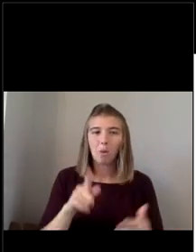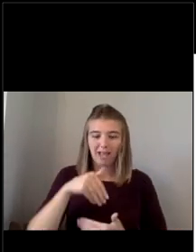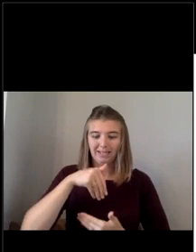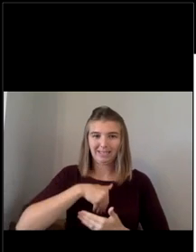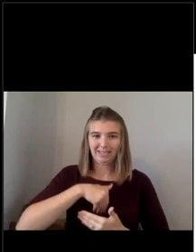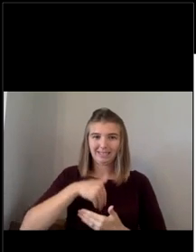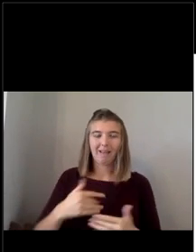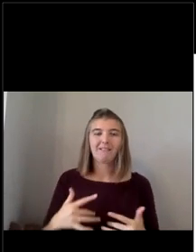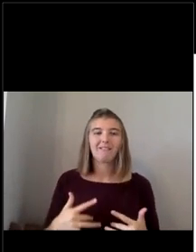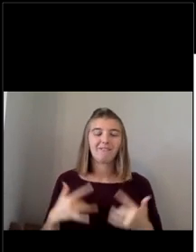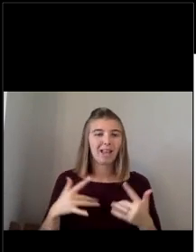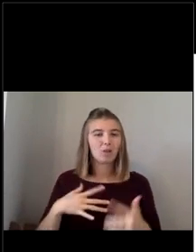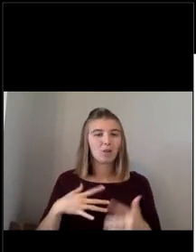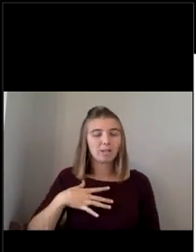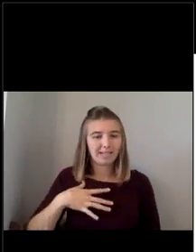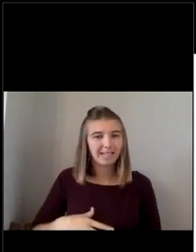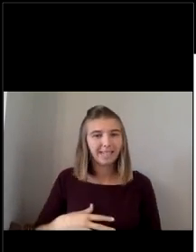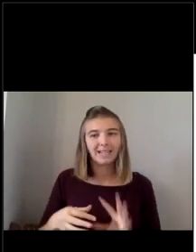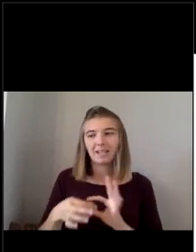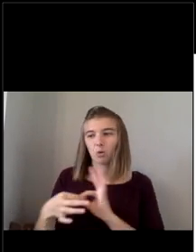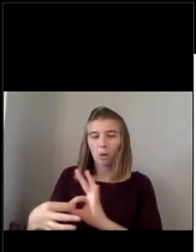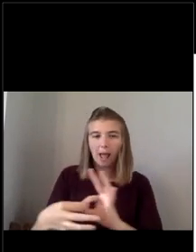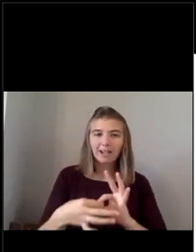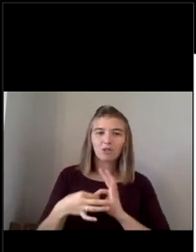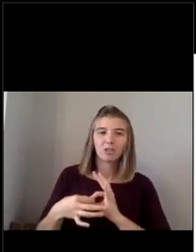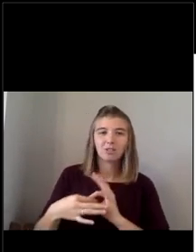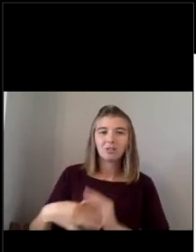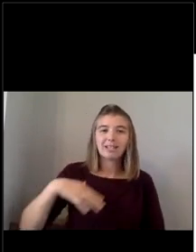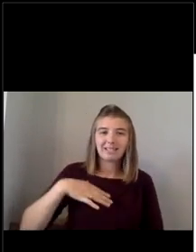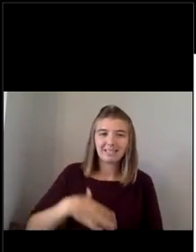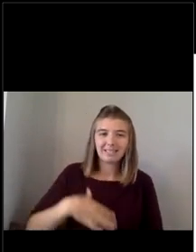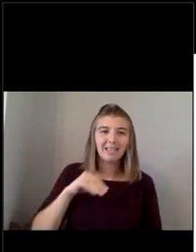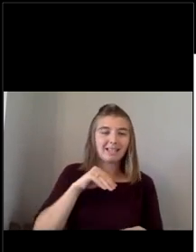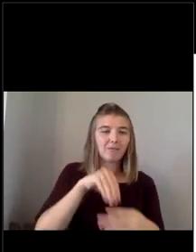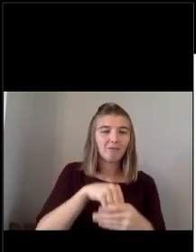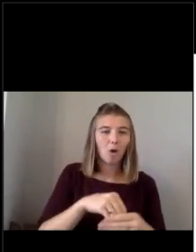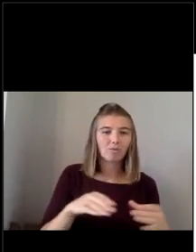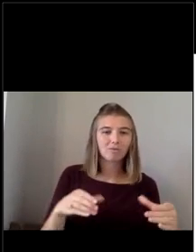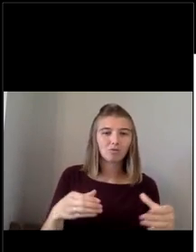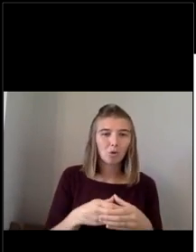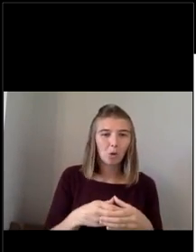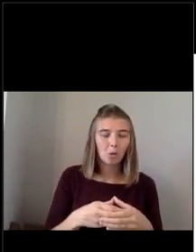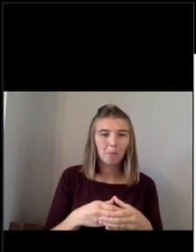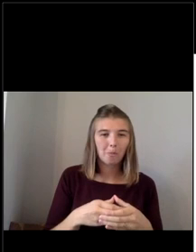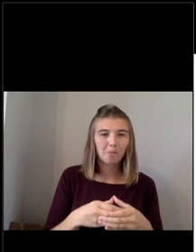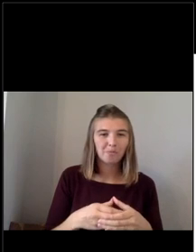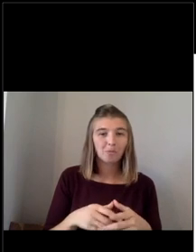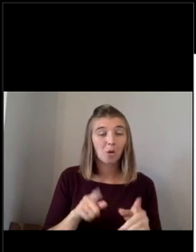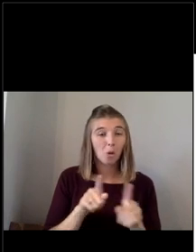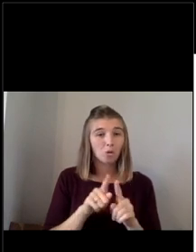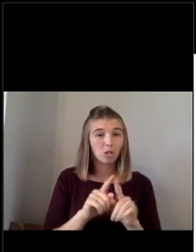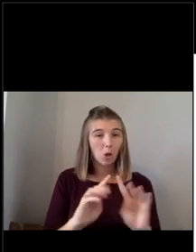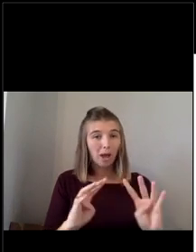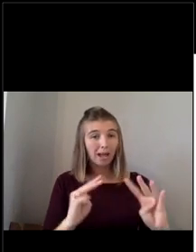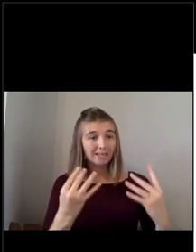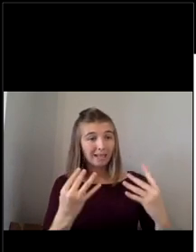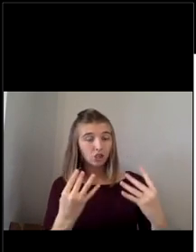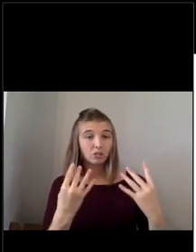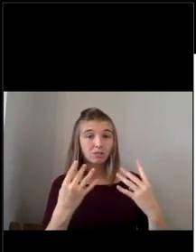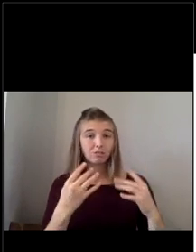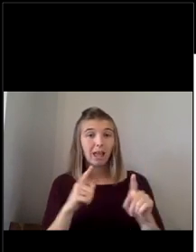to belong, to be part of the group, to give and to receive the attention of